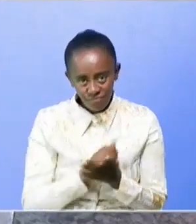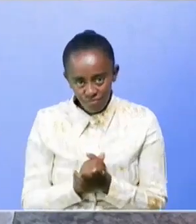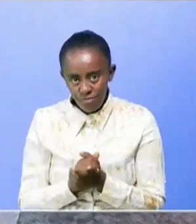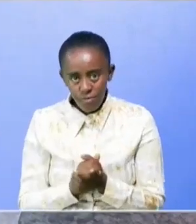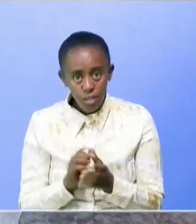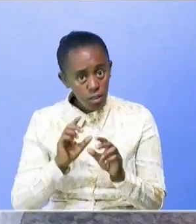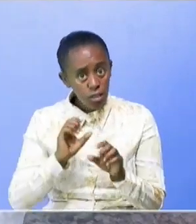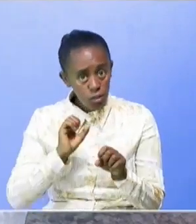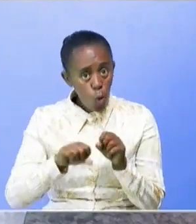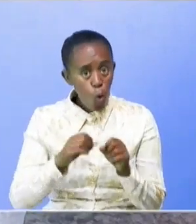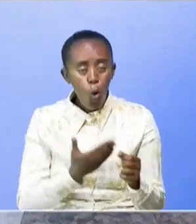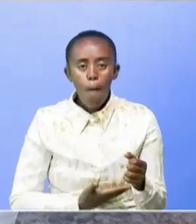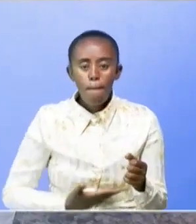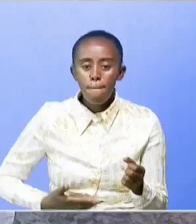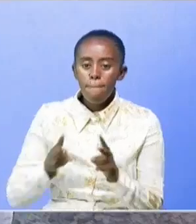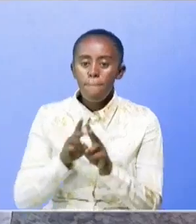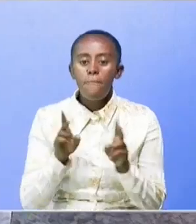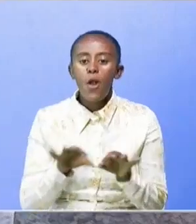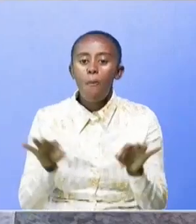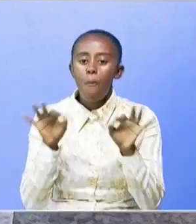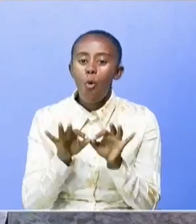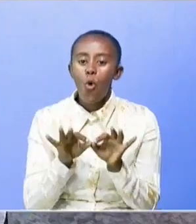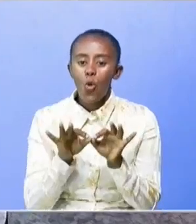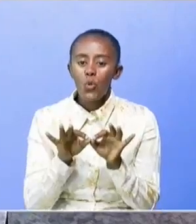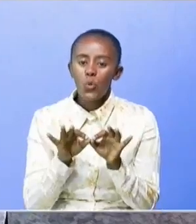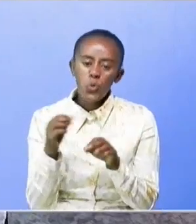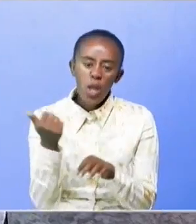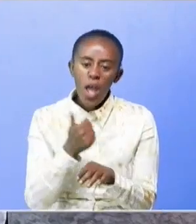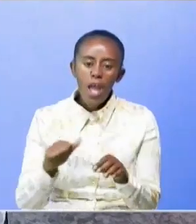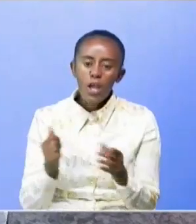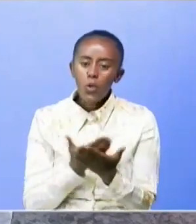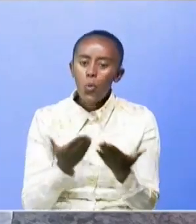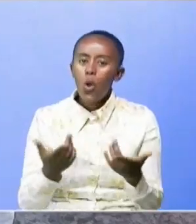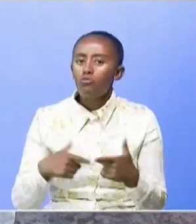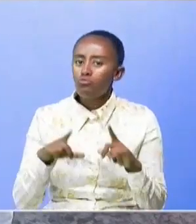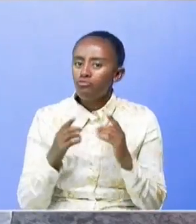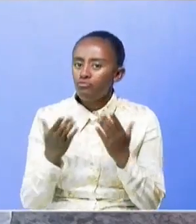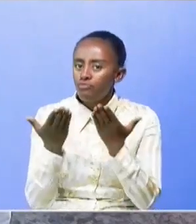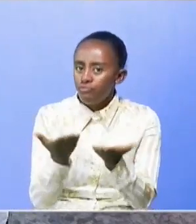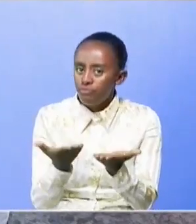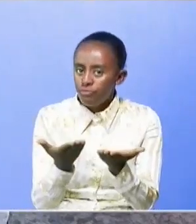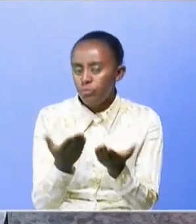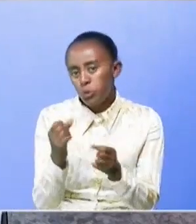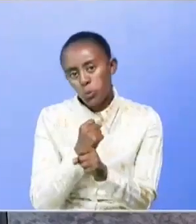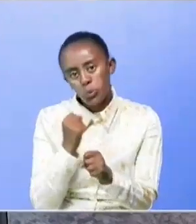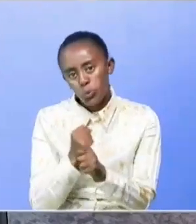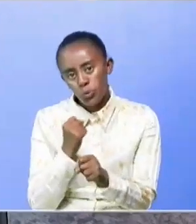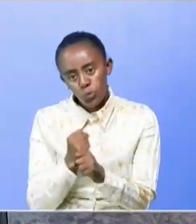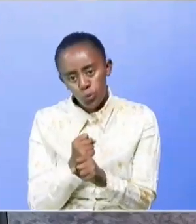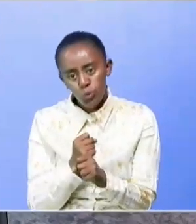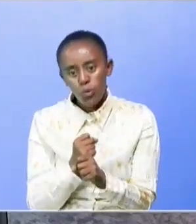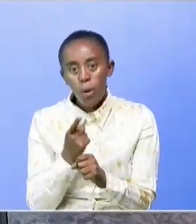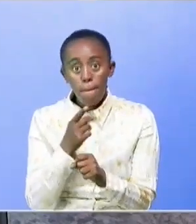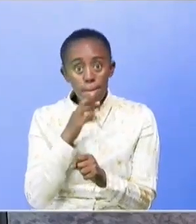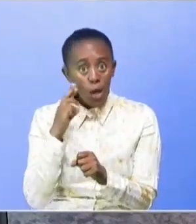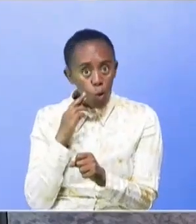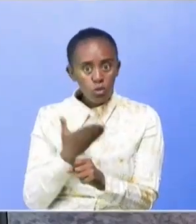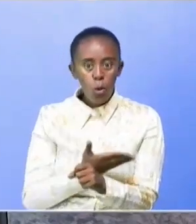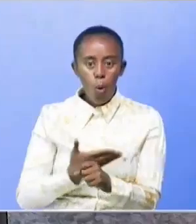is very important in anywhere you are, in anything you do, because